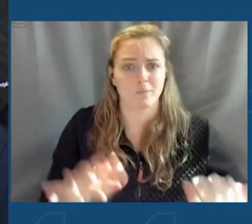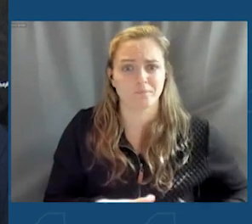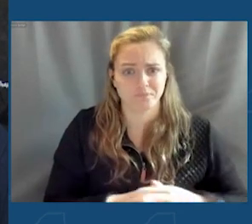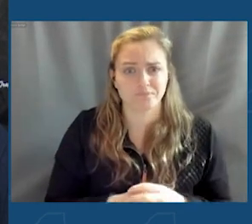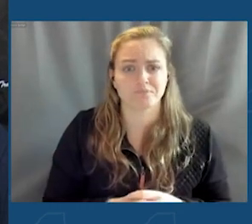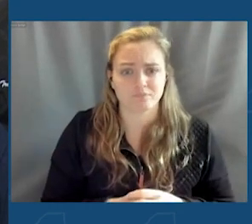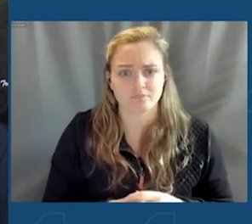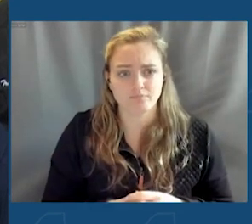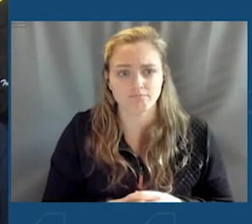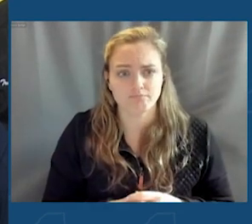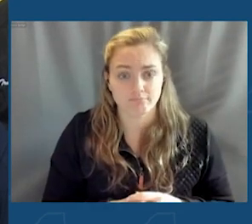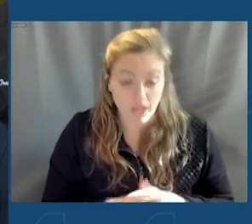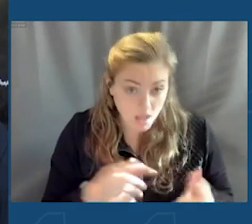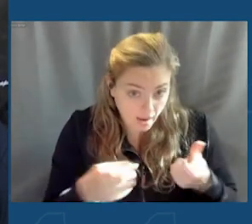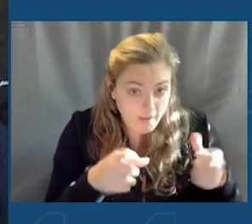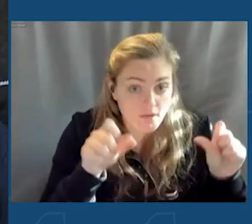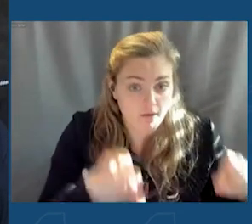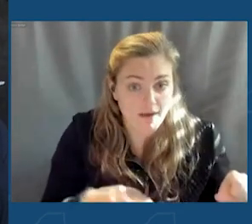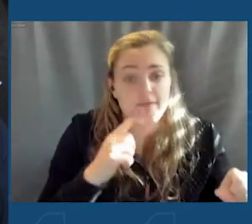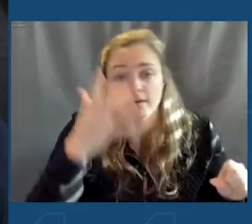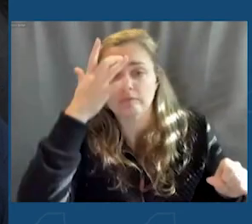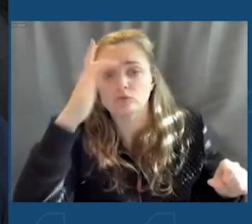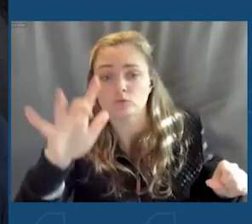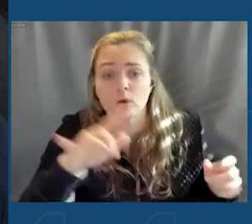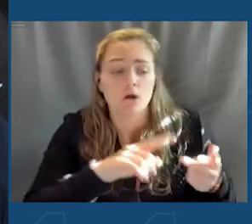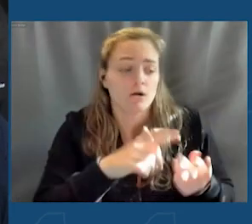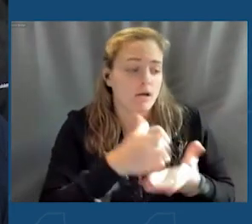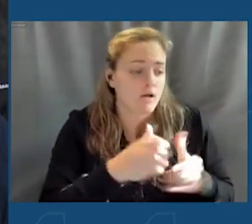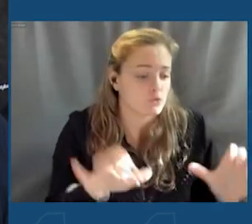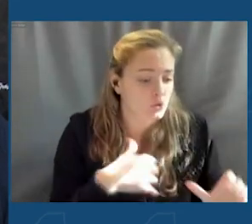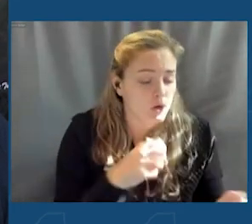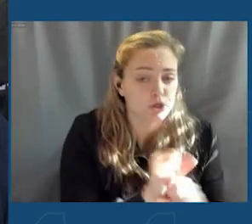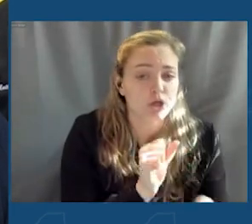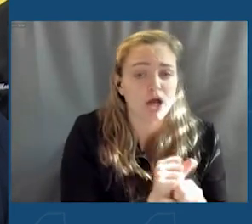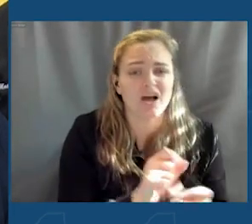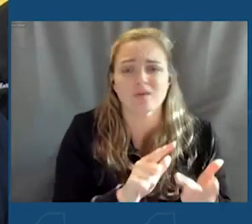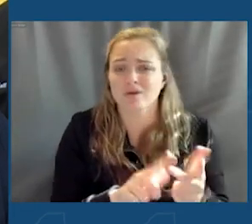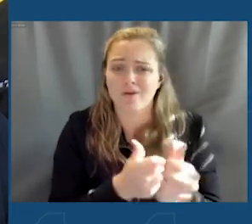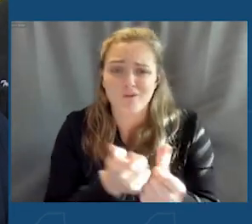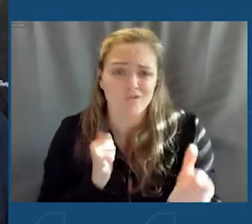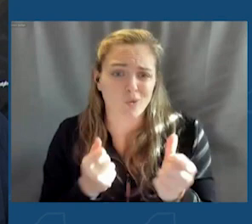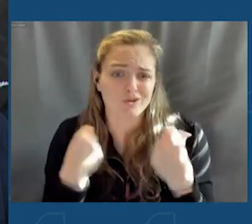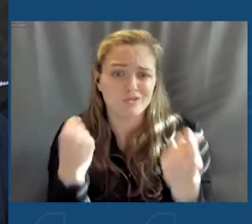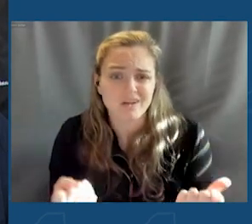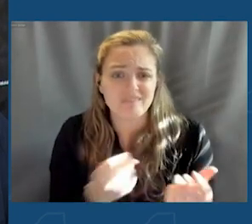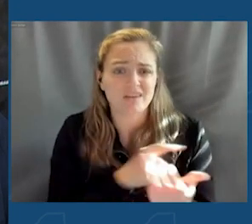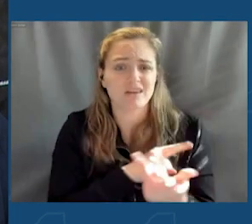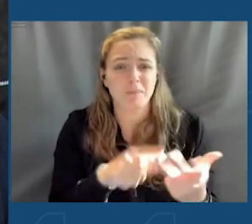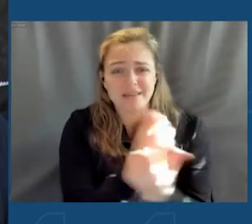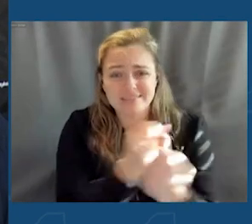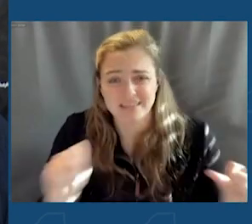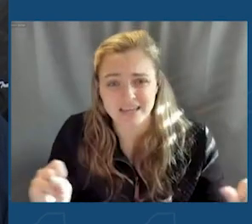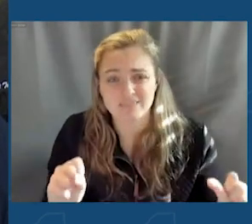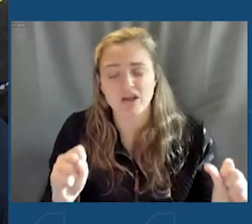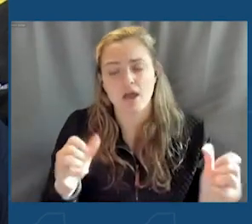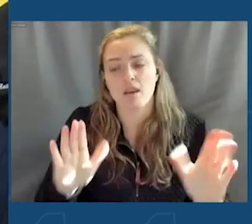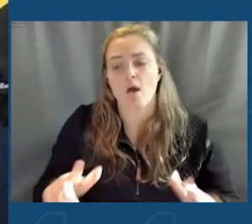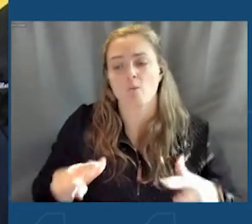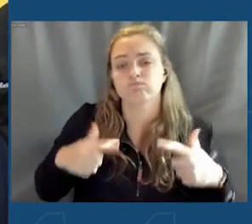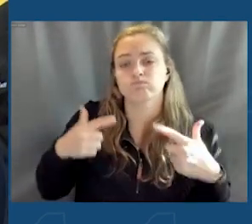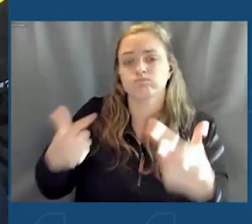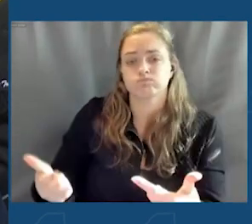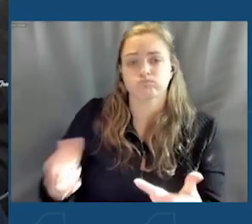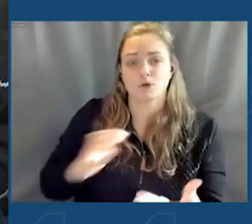if people are smart, help us do our job, stay off the roads, be safe. And with that, I'd like to bring up our